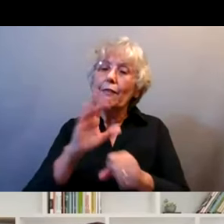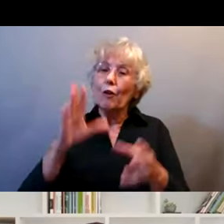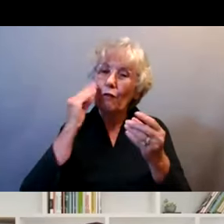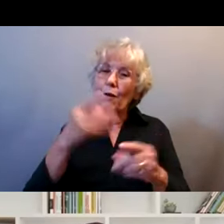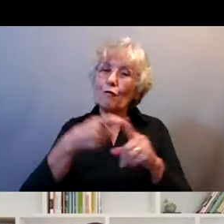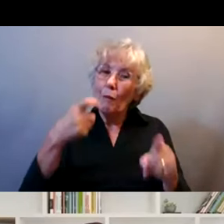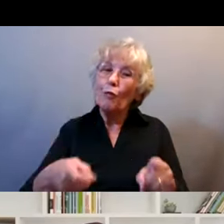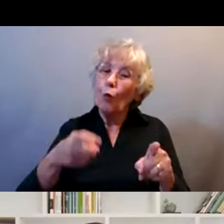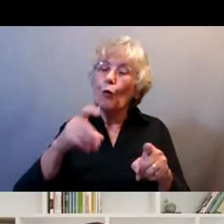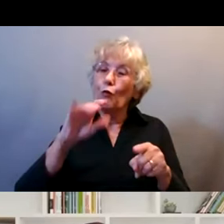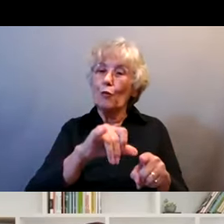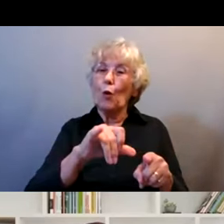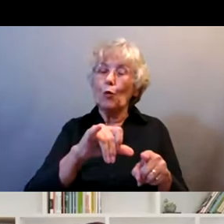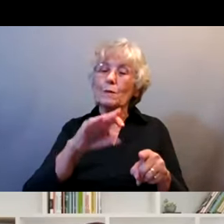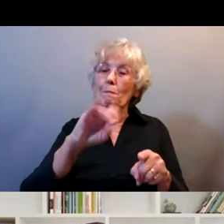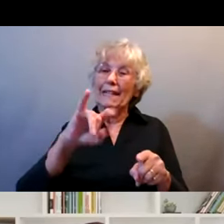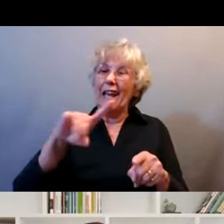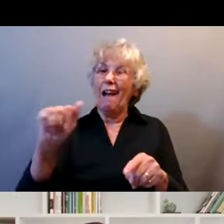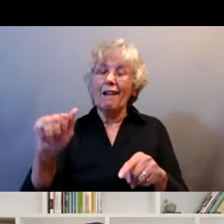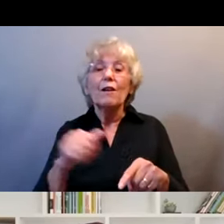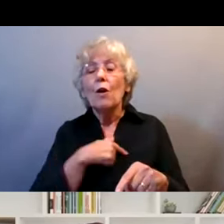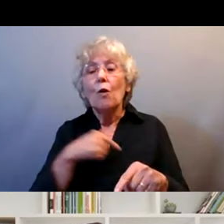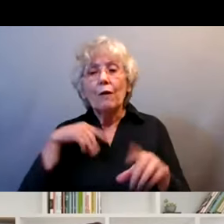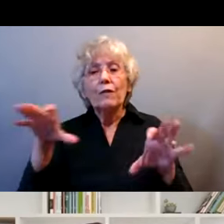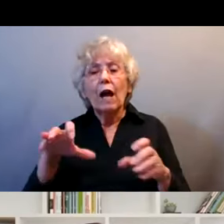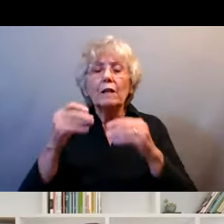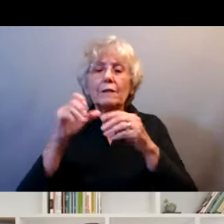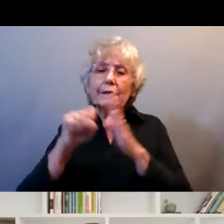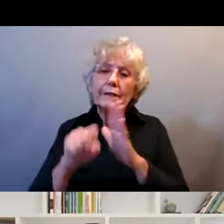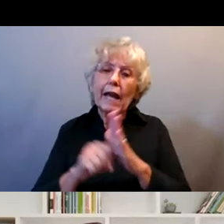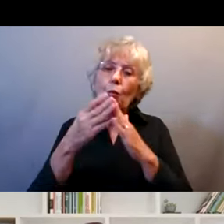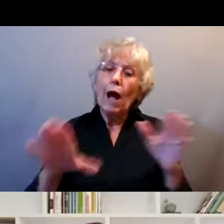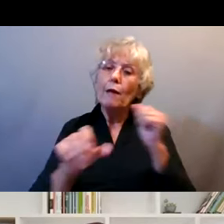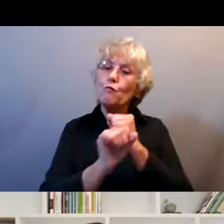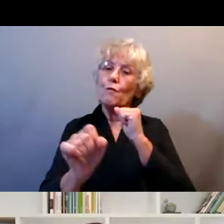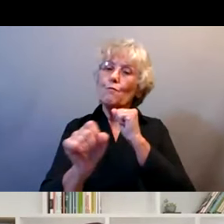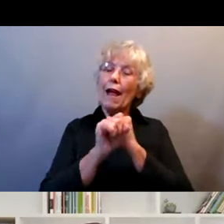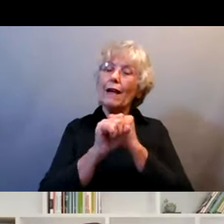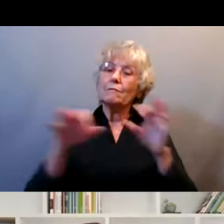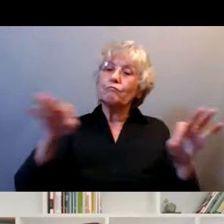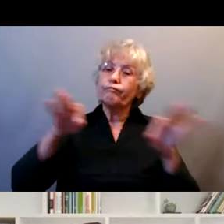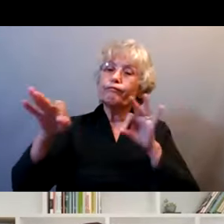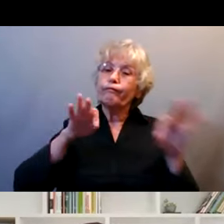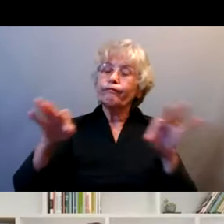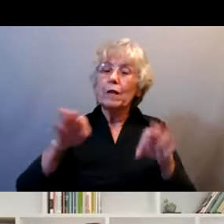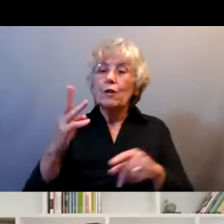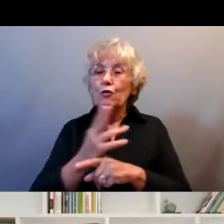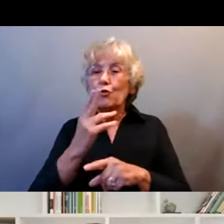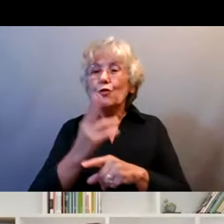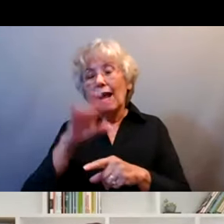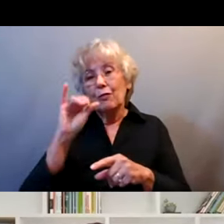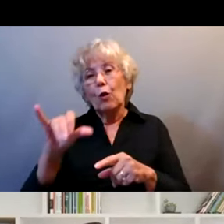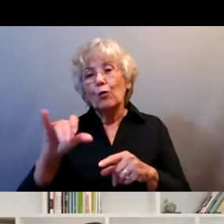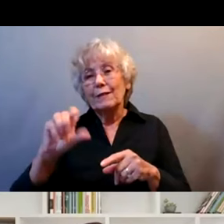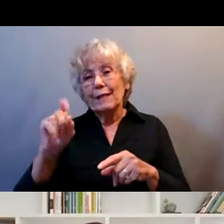trusted messengers. So we have been doing statewide press briefings using more of that earned media. So we had four press